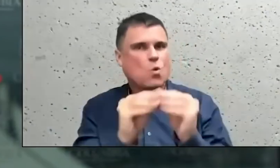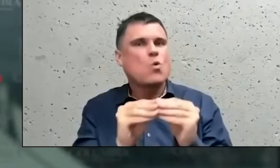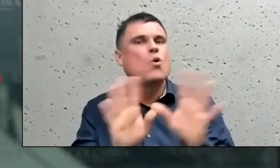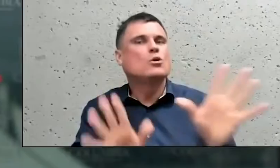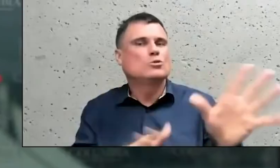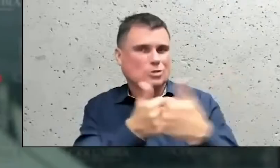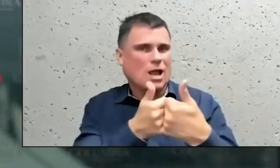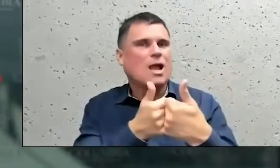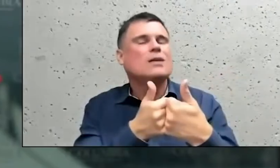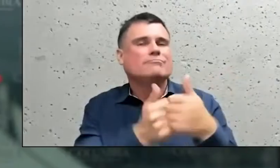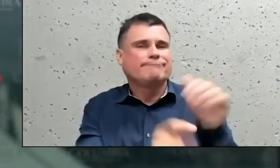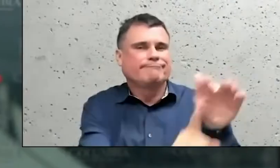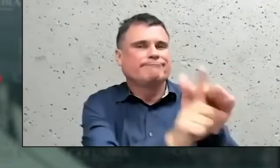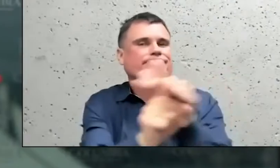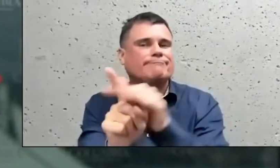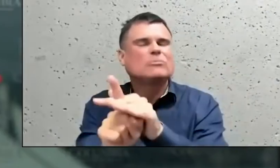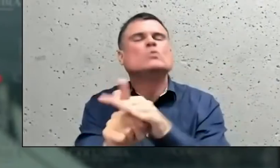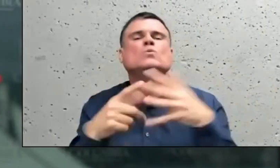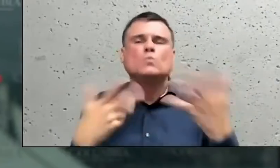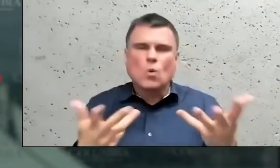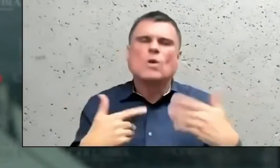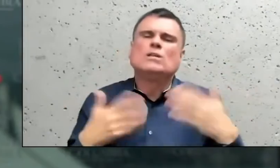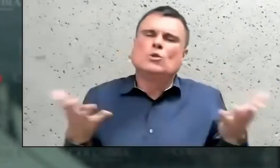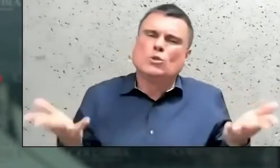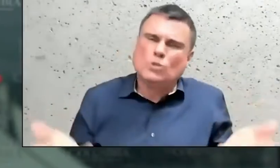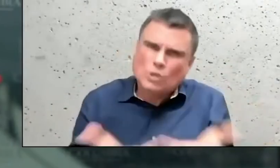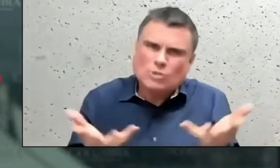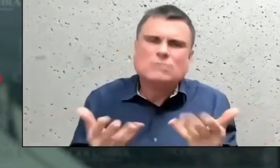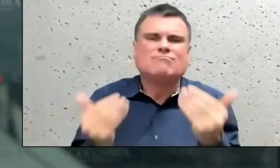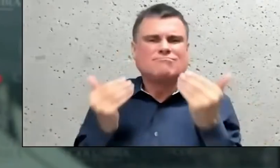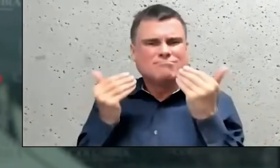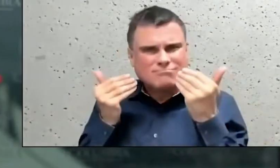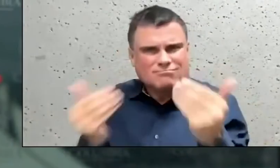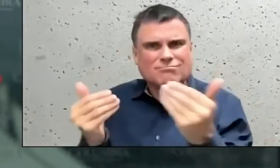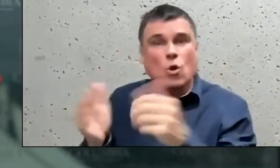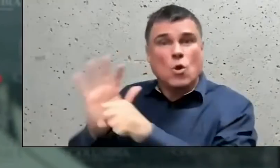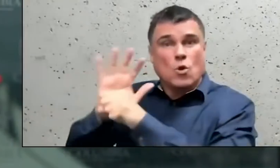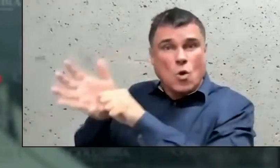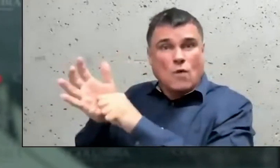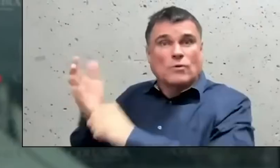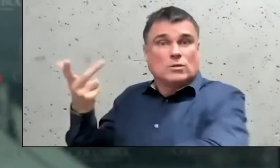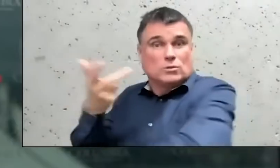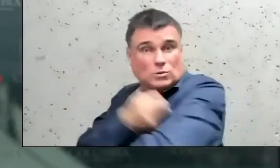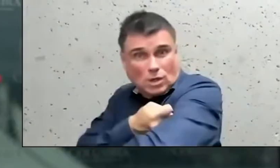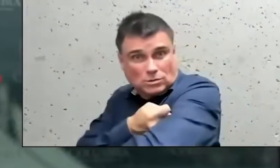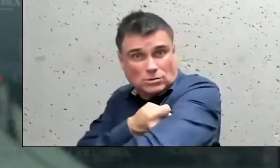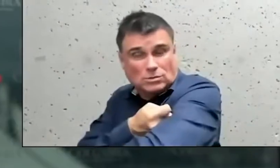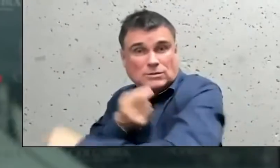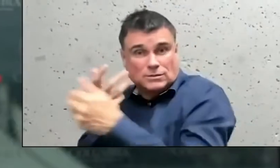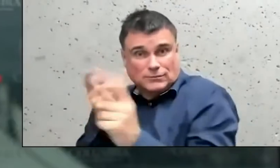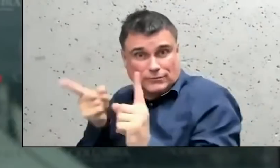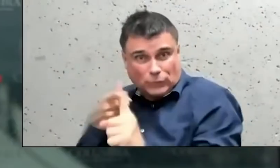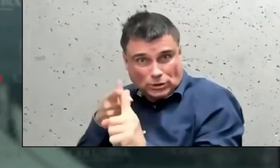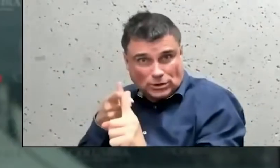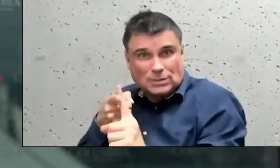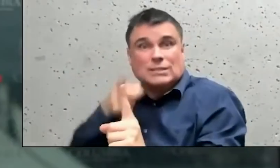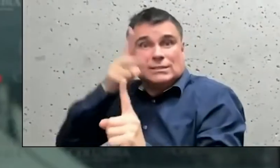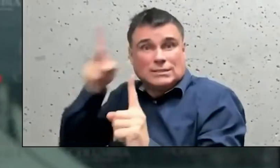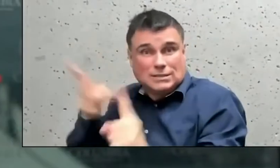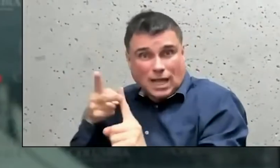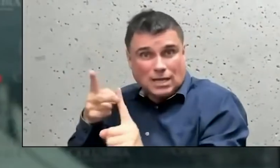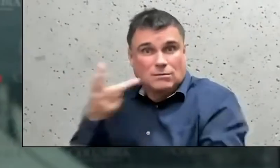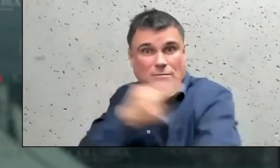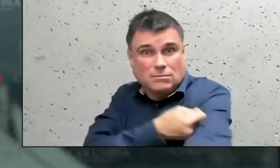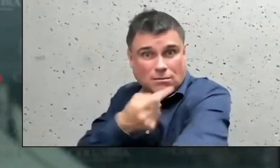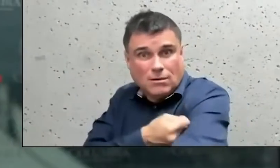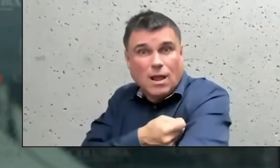your COVID-19 vaccine, first dose if you haven't got it, to complete it if you haven't yet completed it, to go and get your third dose when